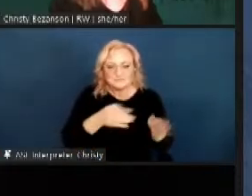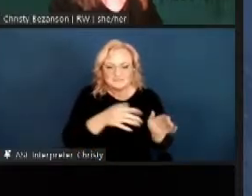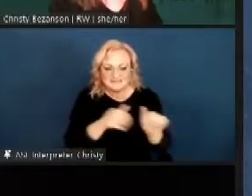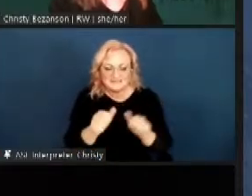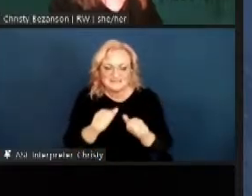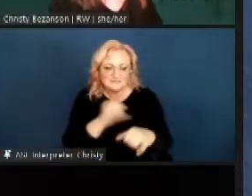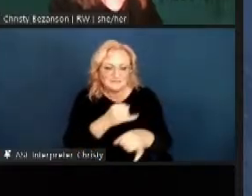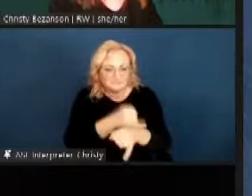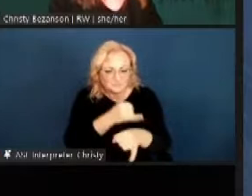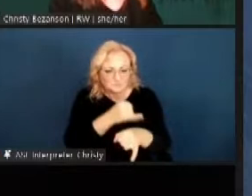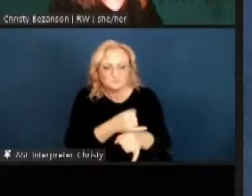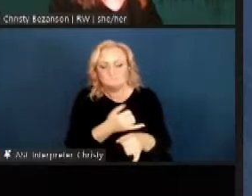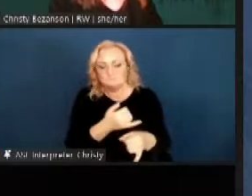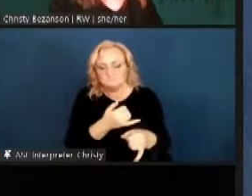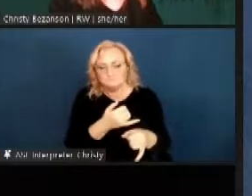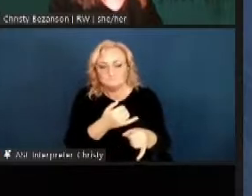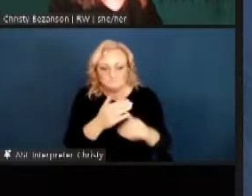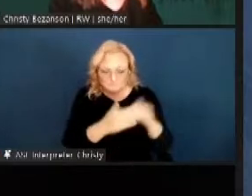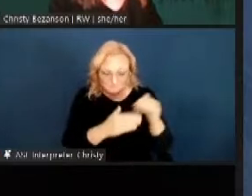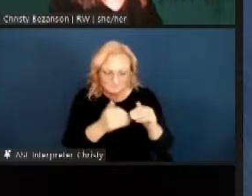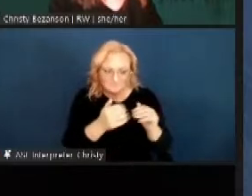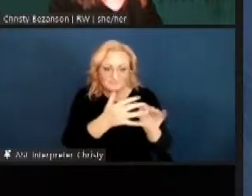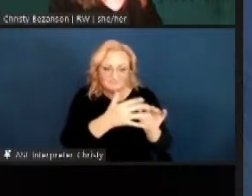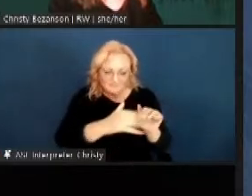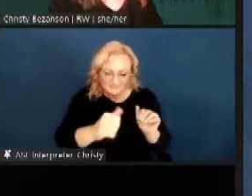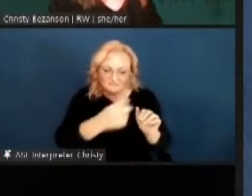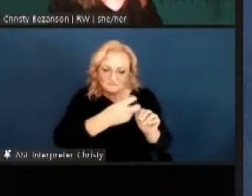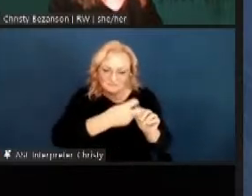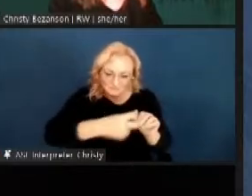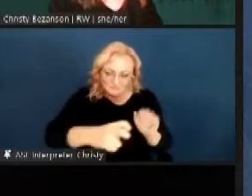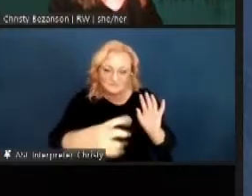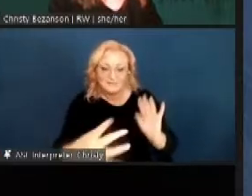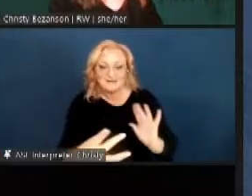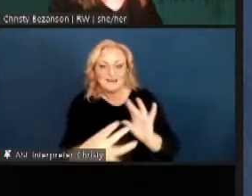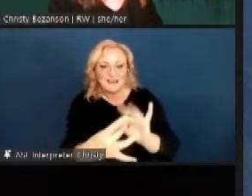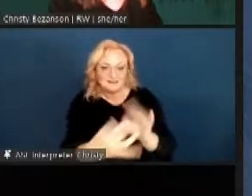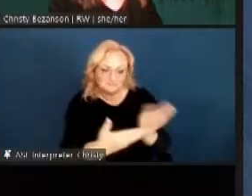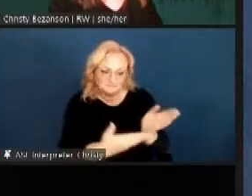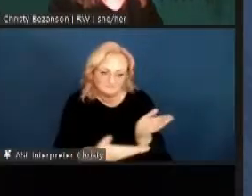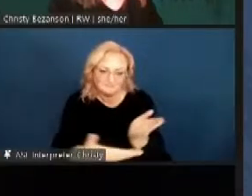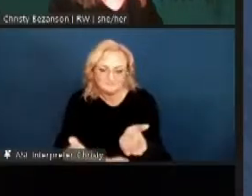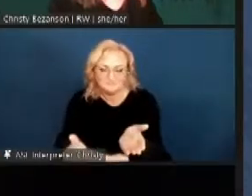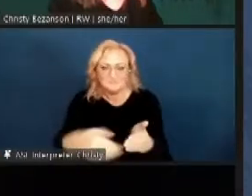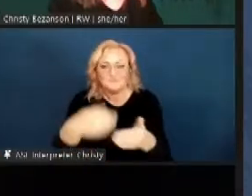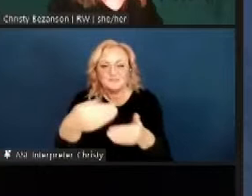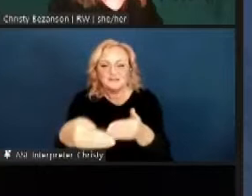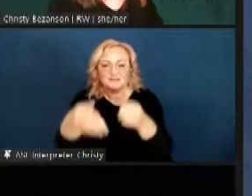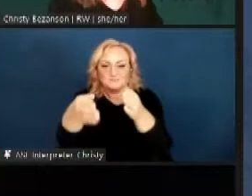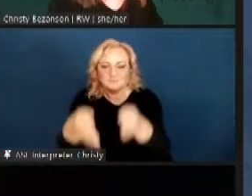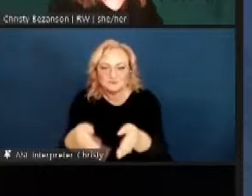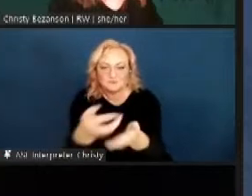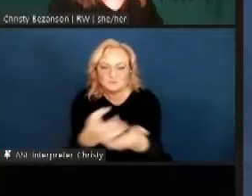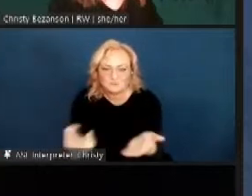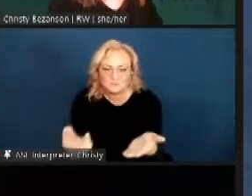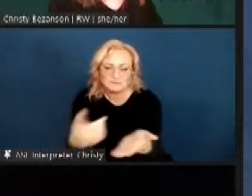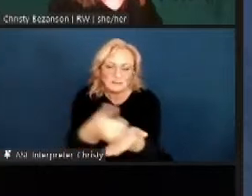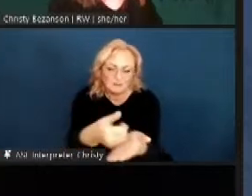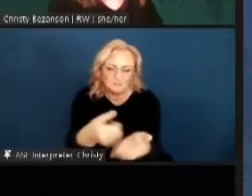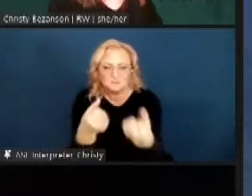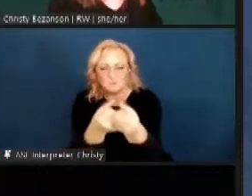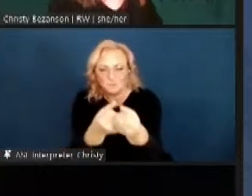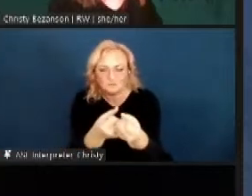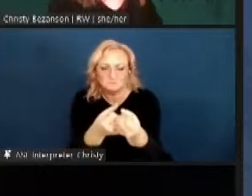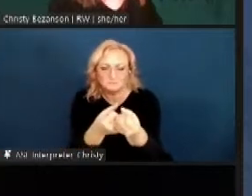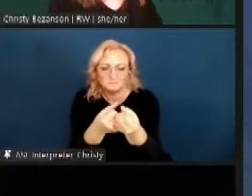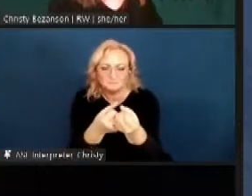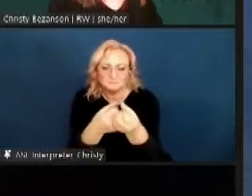that facility, that they're greeted and connected and picked up and accessing as many resources